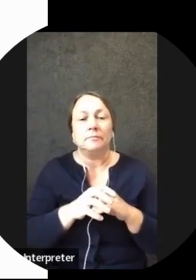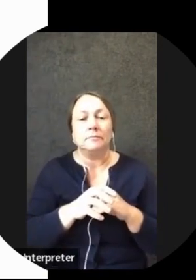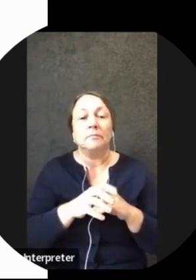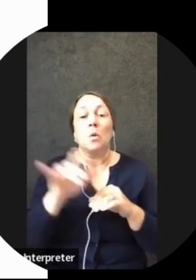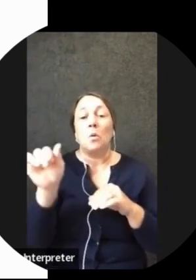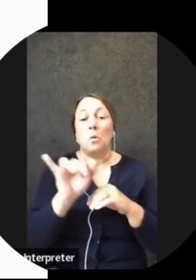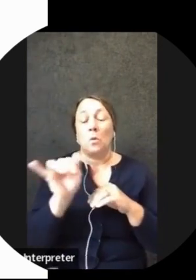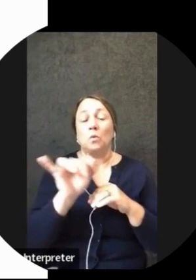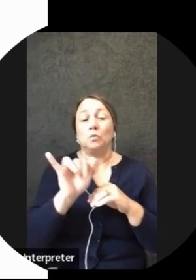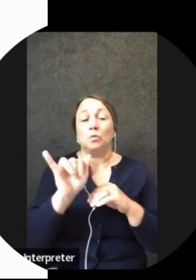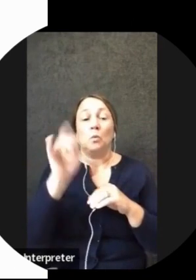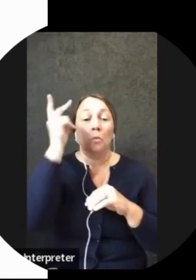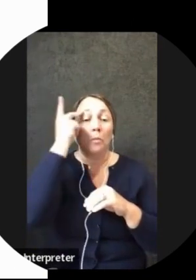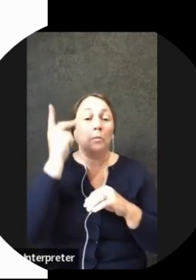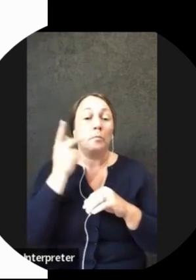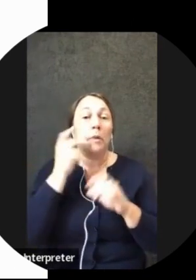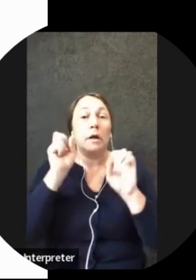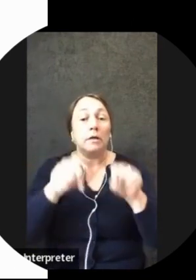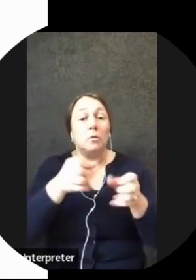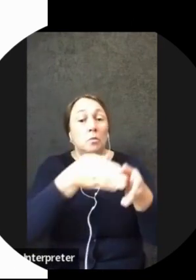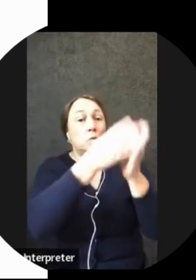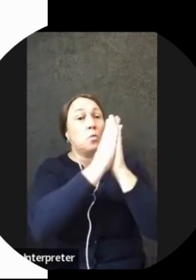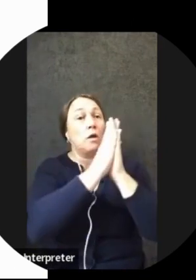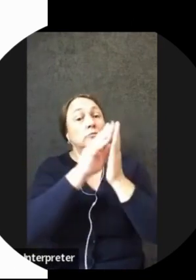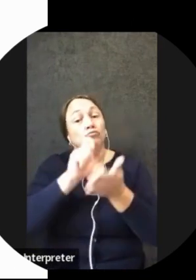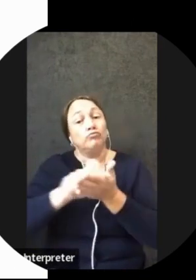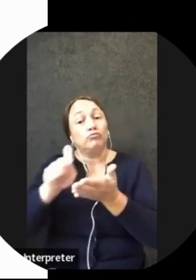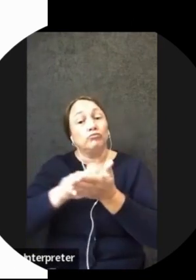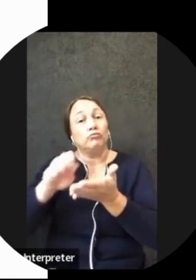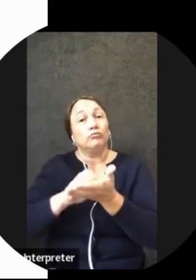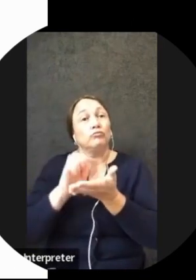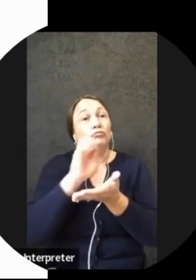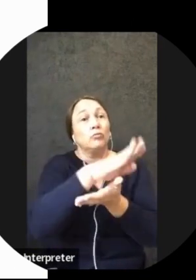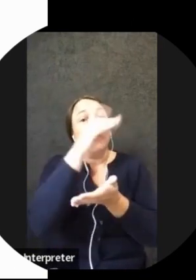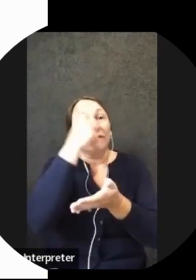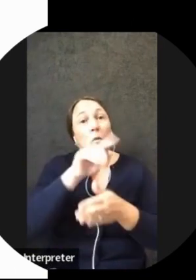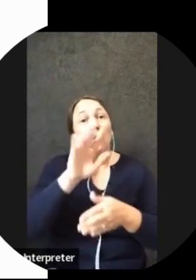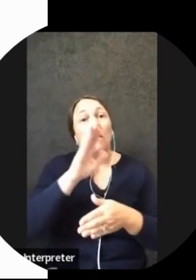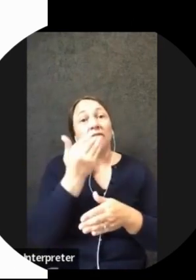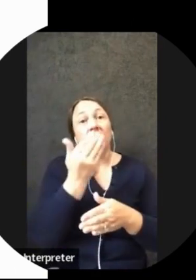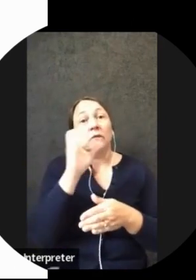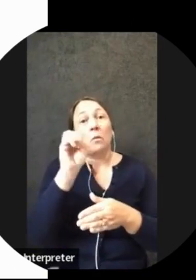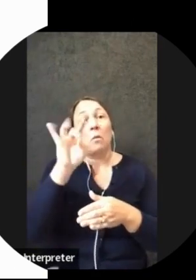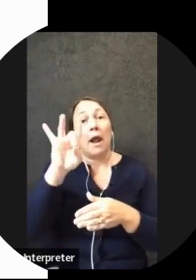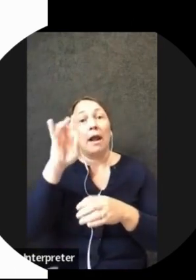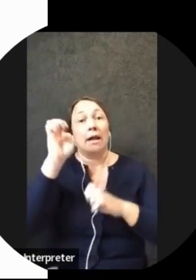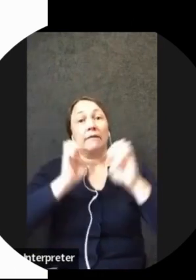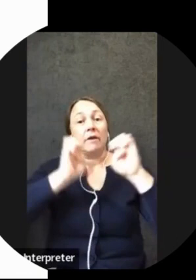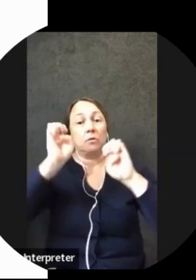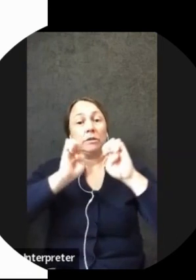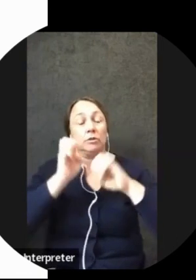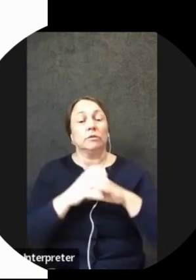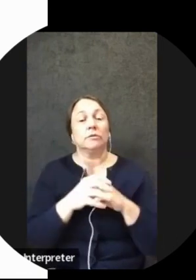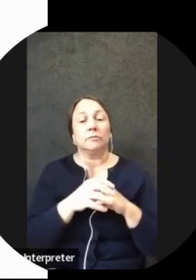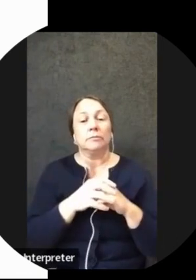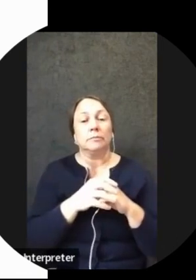Also, a parent may make a request in writing for a 1508 evaluation.